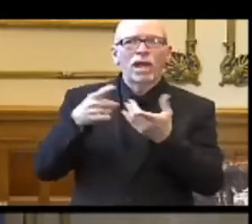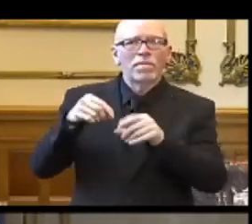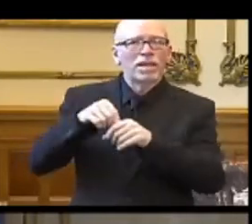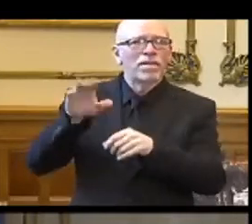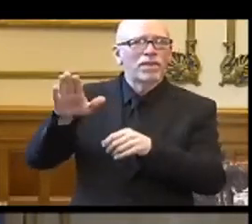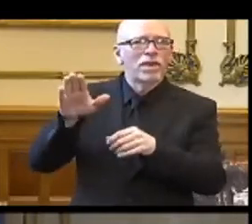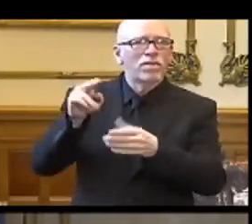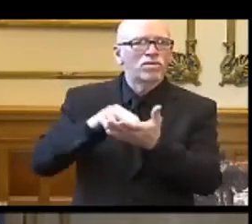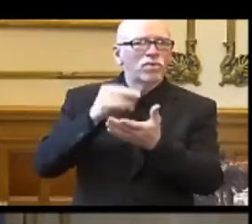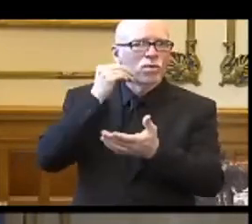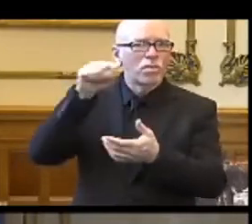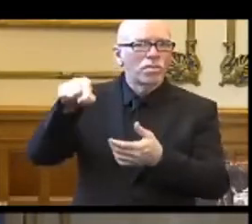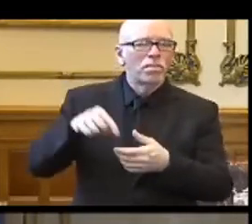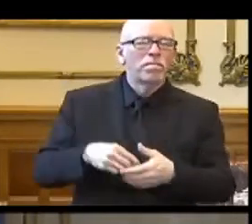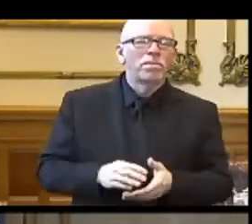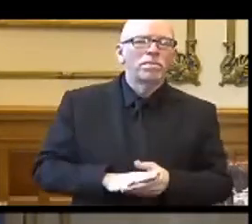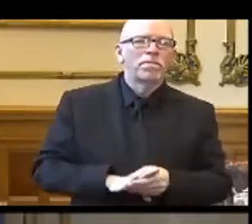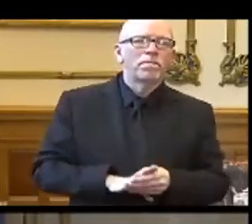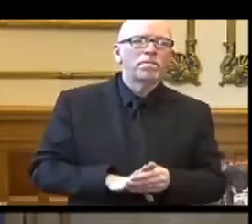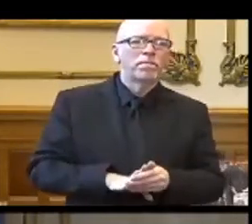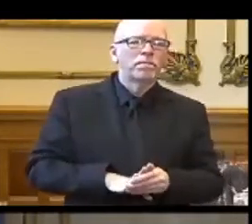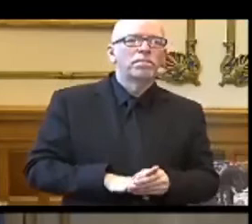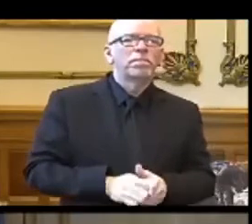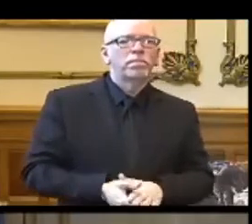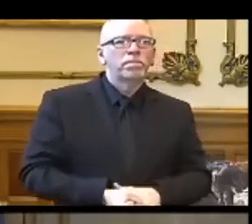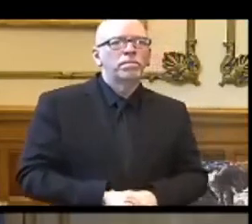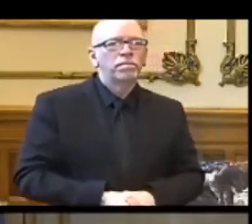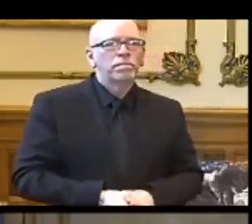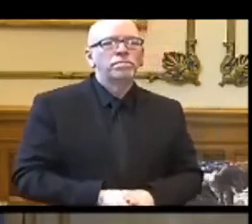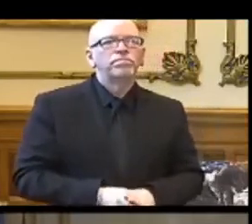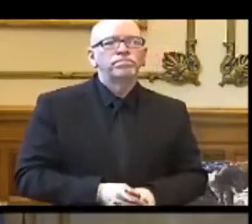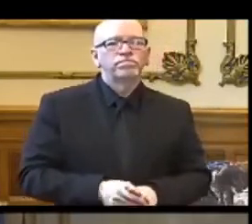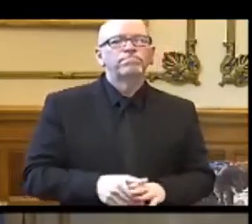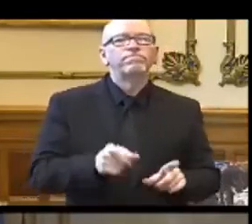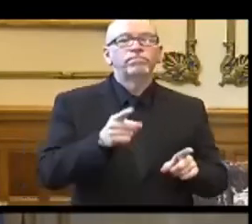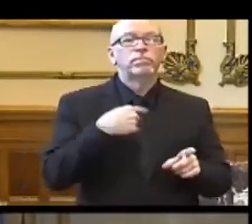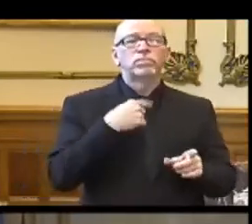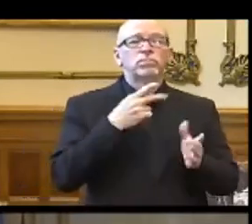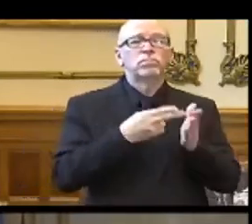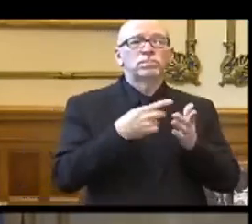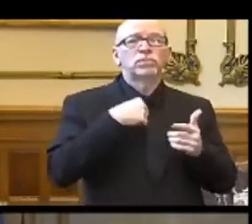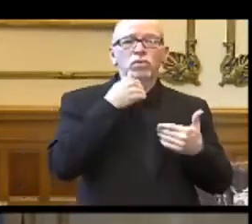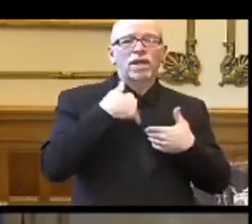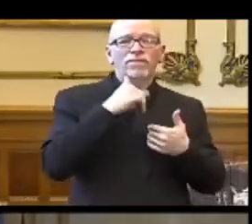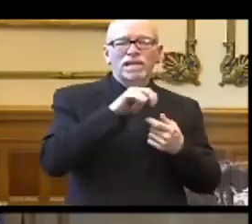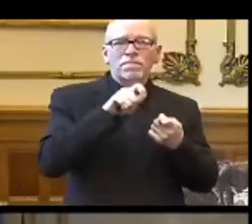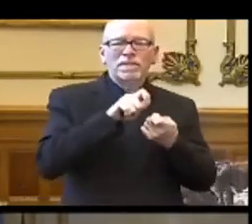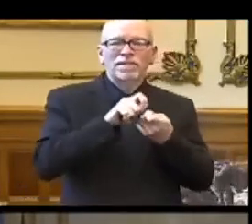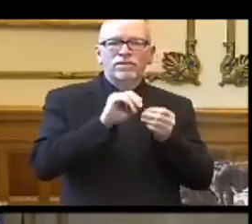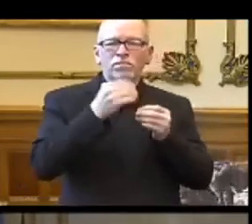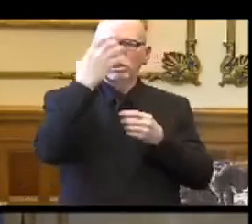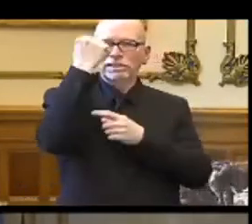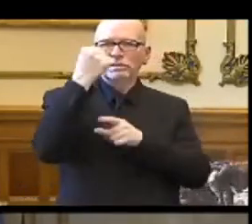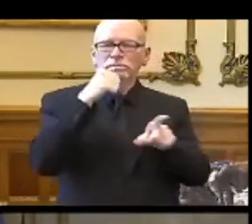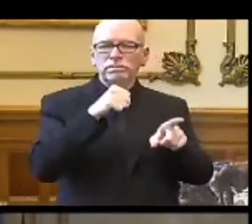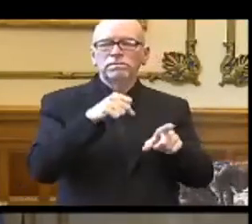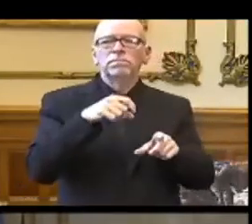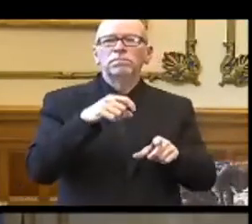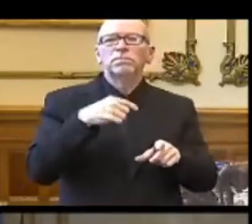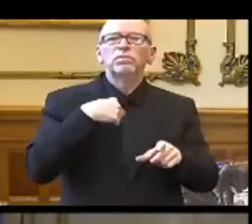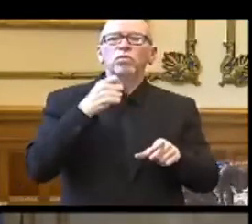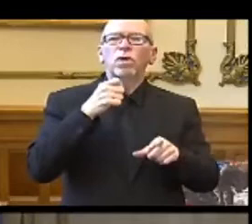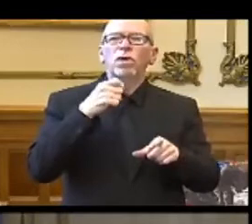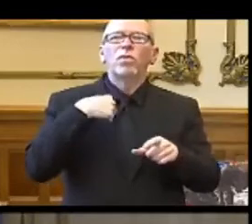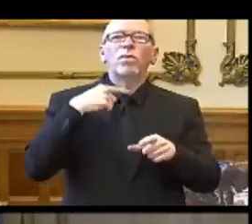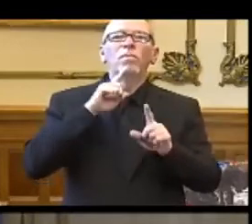nursing home facilities? So I'm sorry, I don't really honestly have those specifics in my head. And again, we want to report on